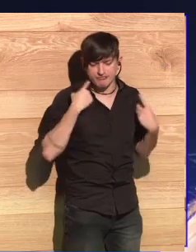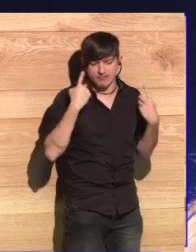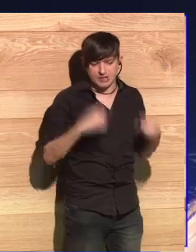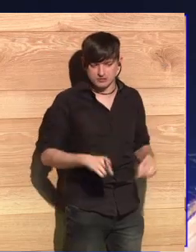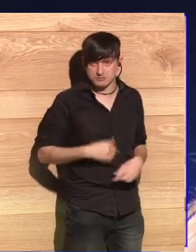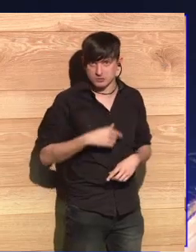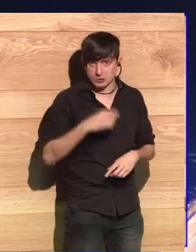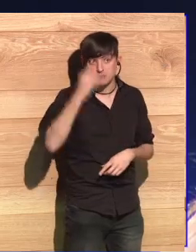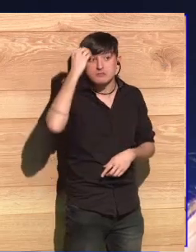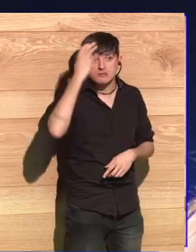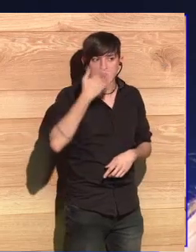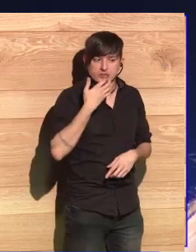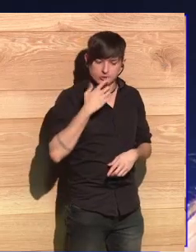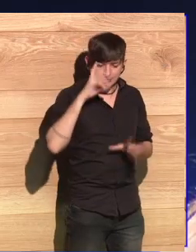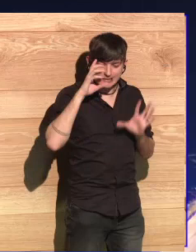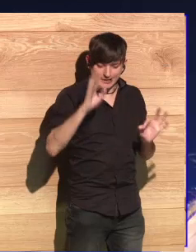hope, So